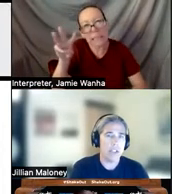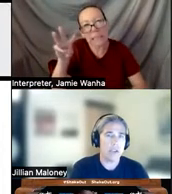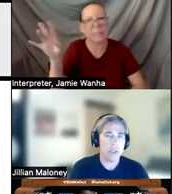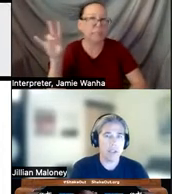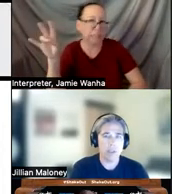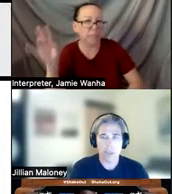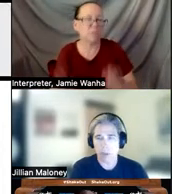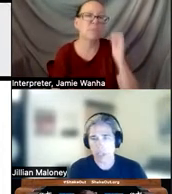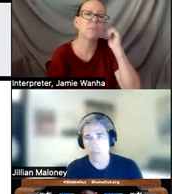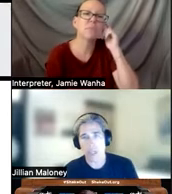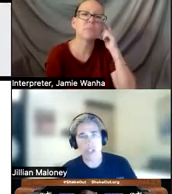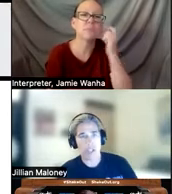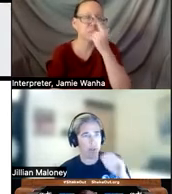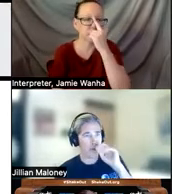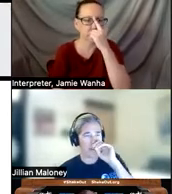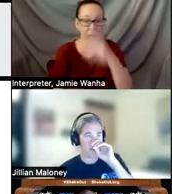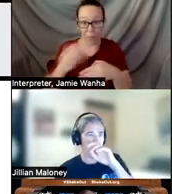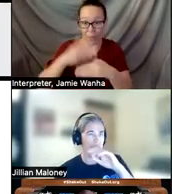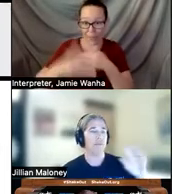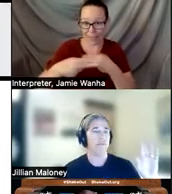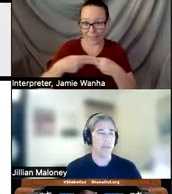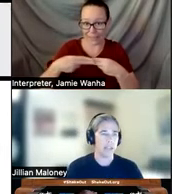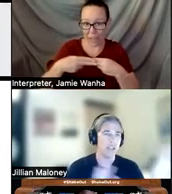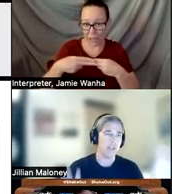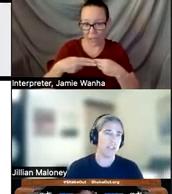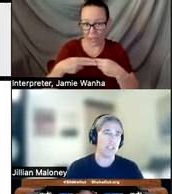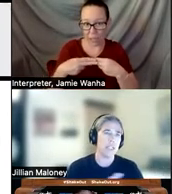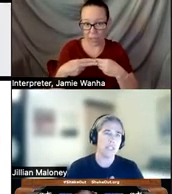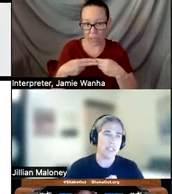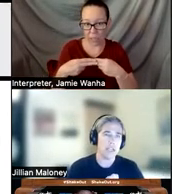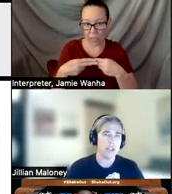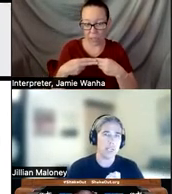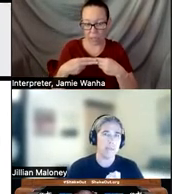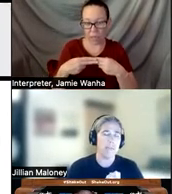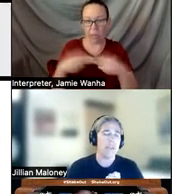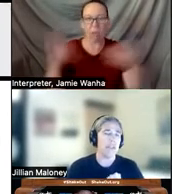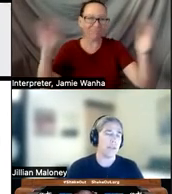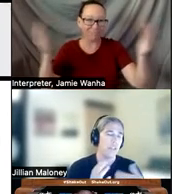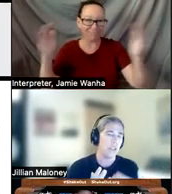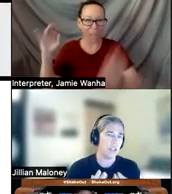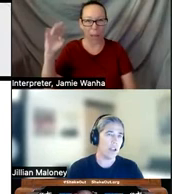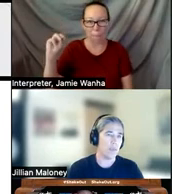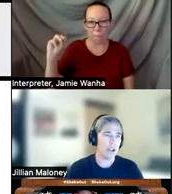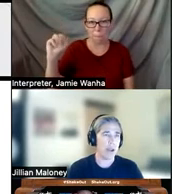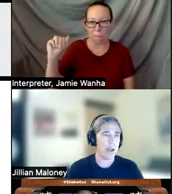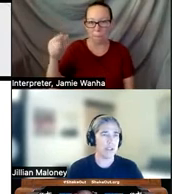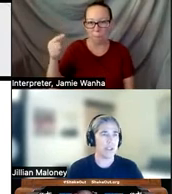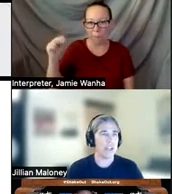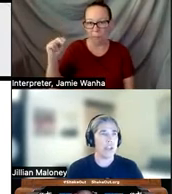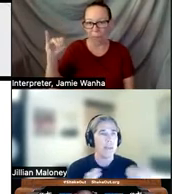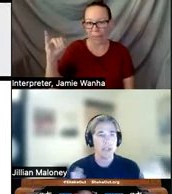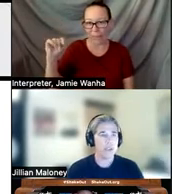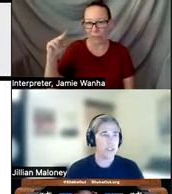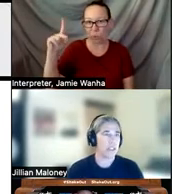it's just a quick, hopefully quick explanation of what those magnitude versus intensity scales mean, because you hear this a lot when you talk about